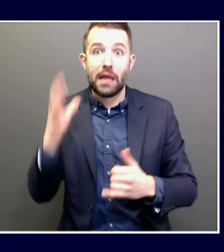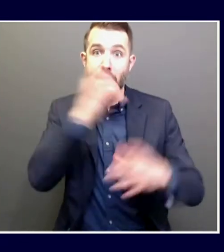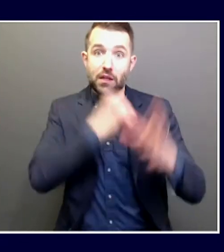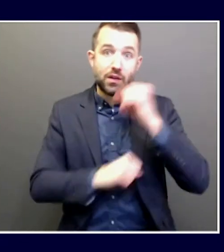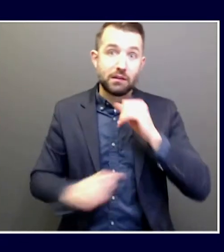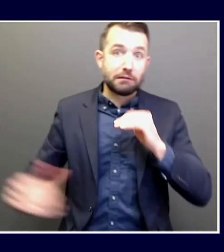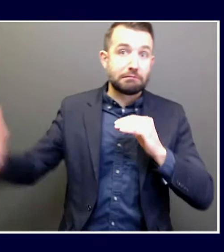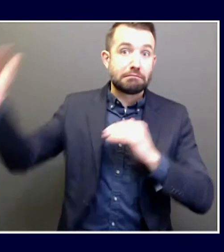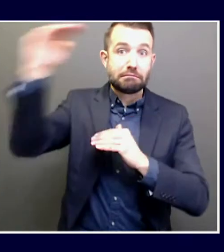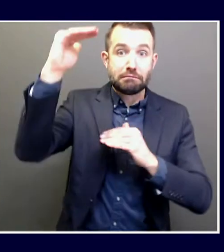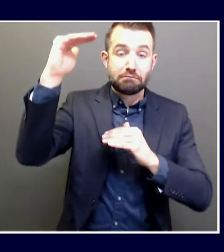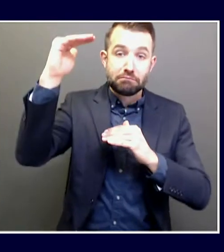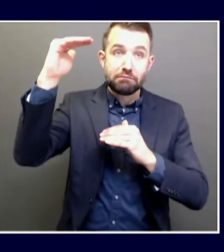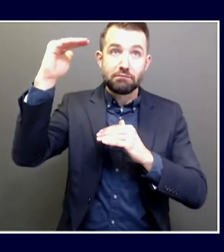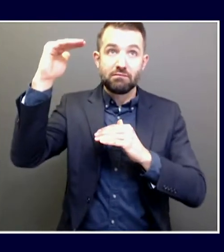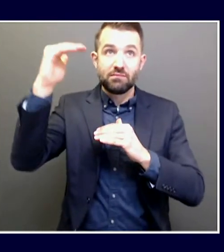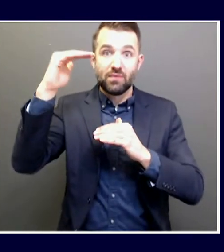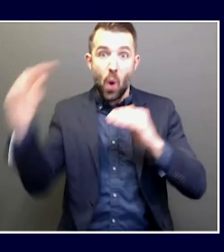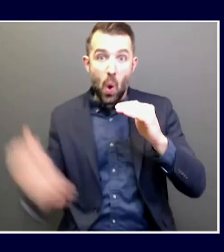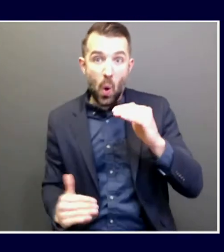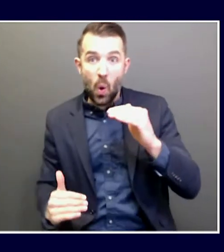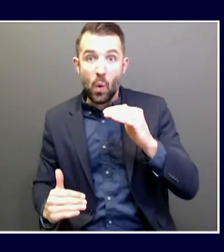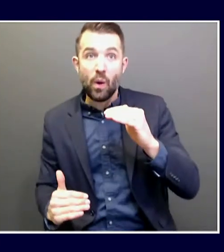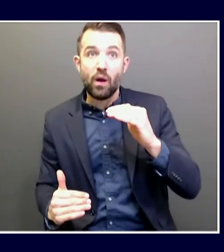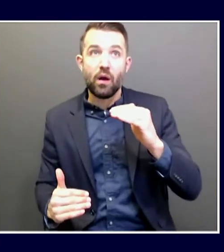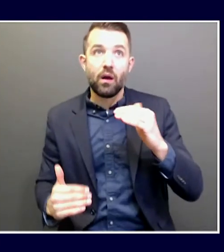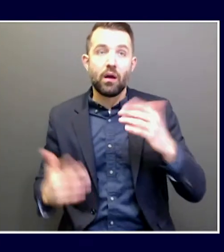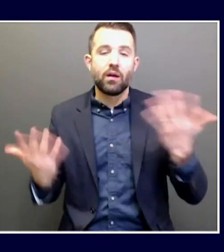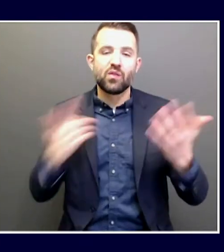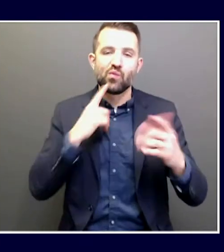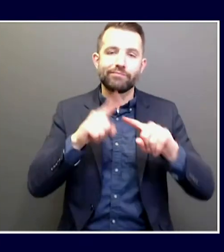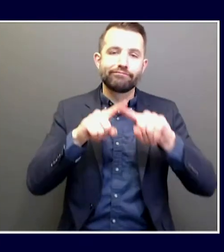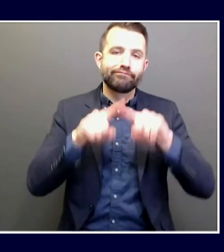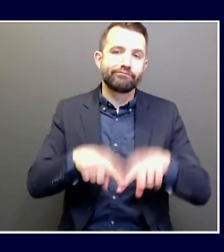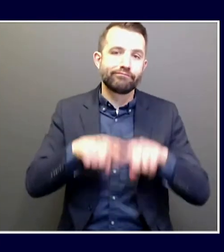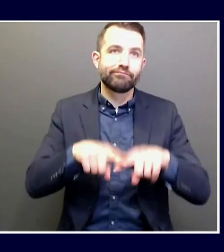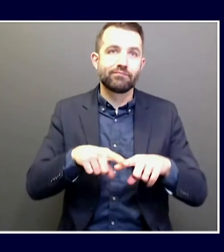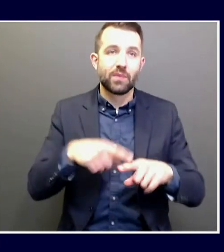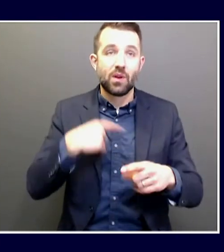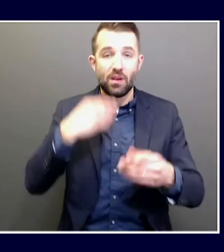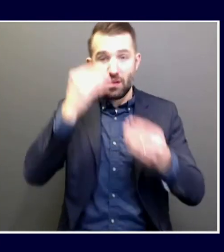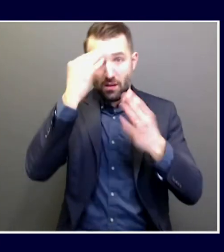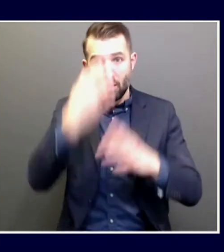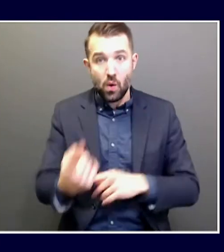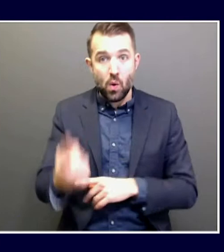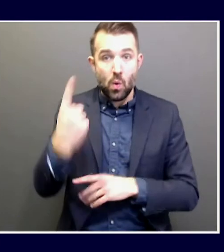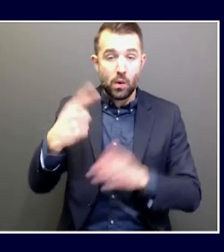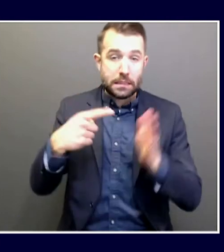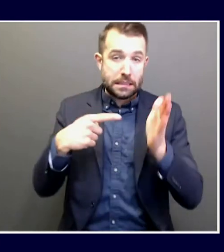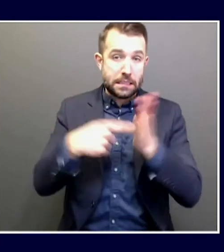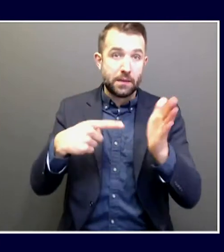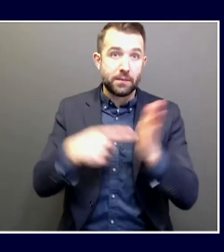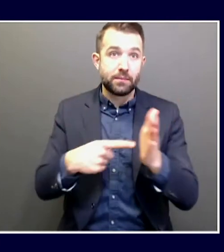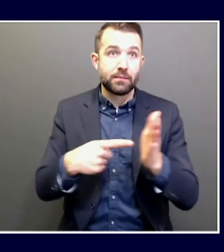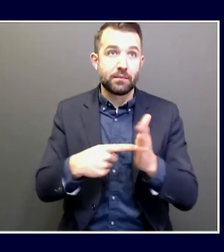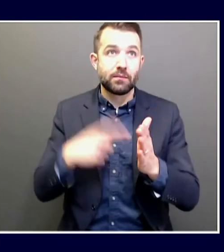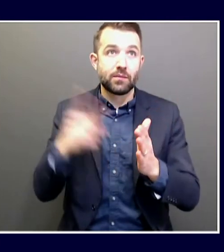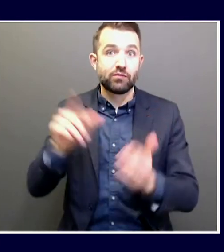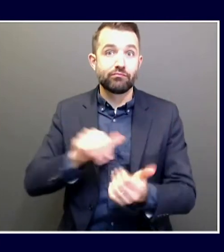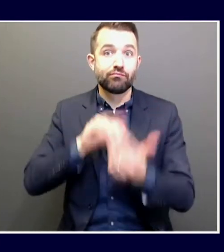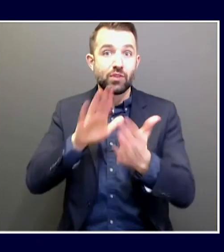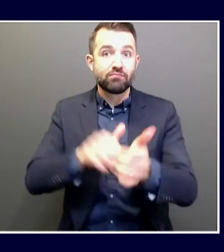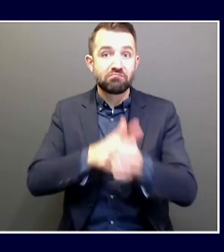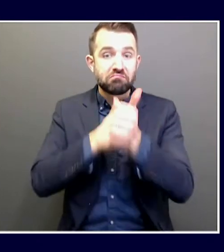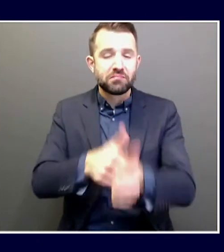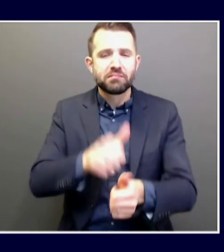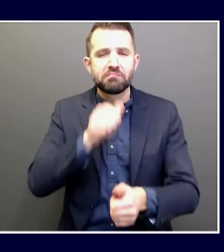the same way that we look at all models, which is to say, we look at all models. Models are not predictions of the future. They are planning